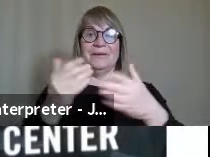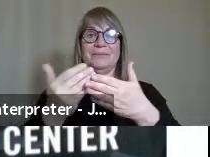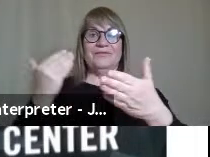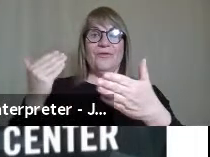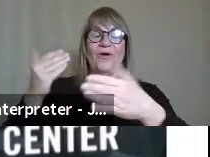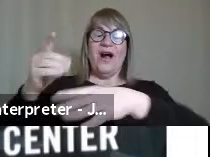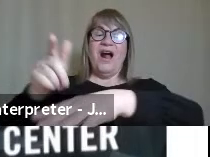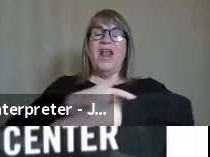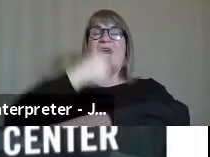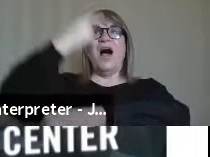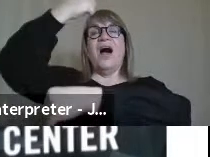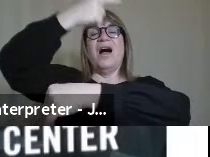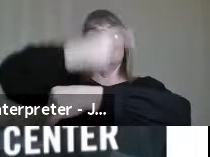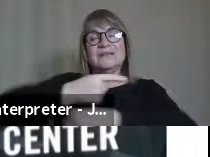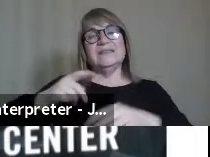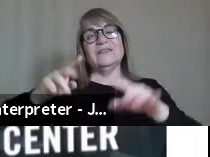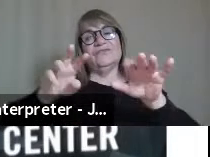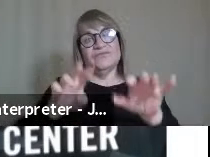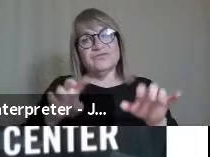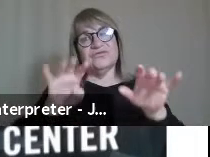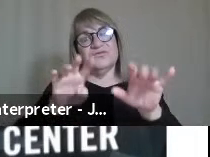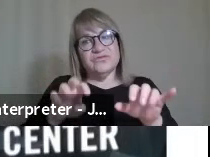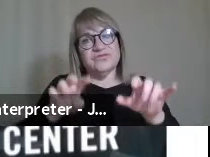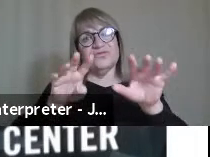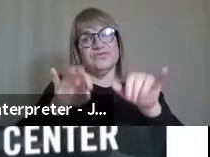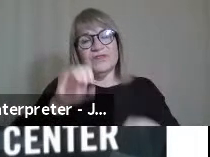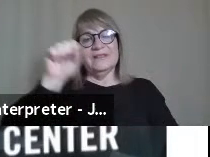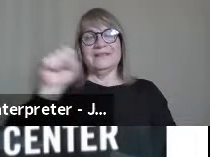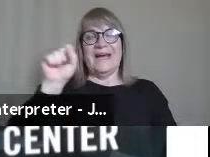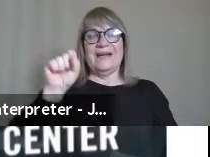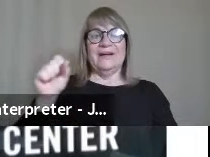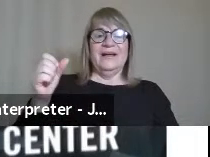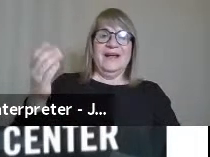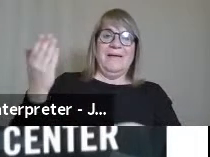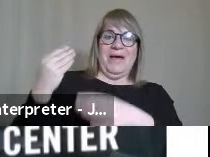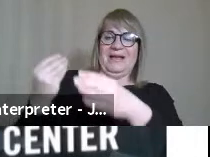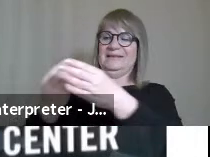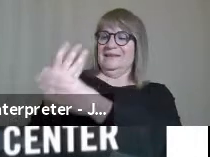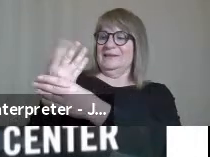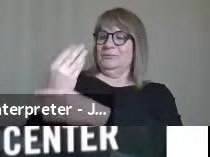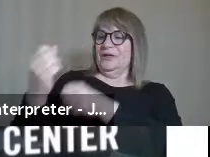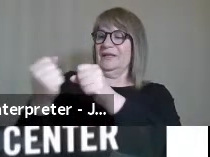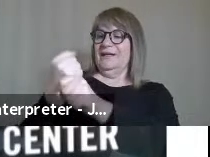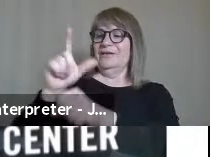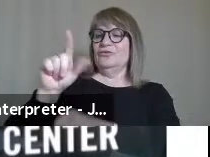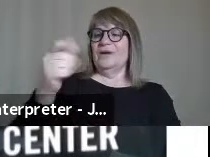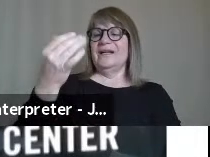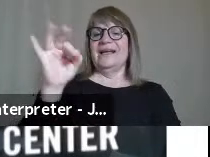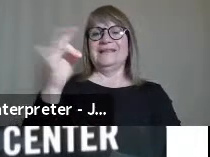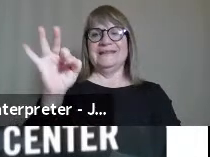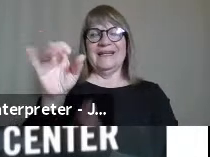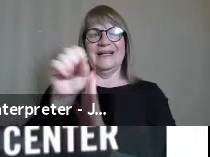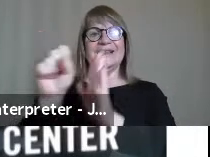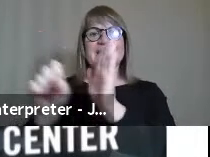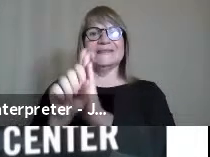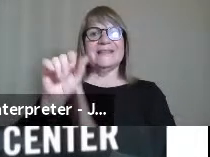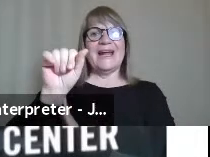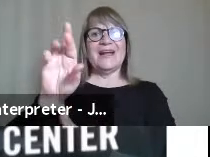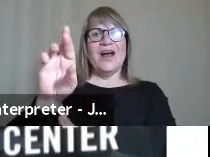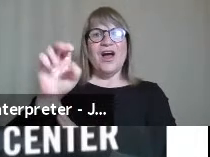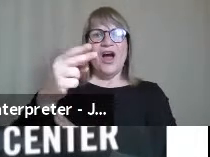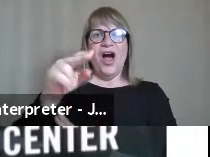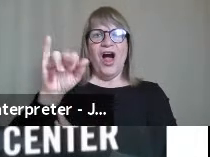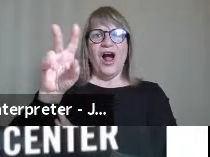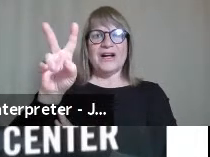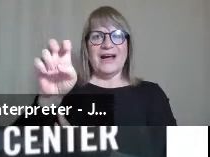long days of data entry on a saturday in the spring of 2019 in the state archives um so they it's